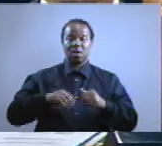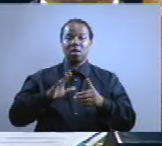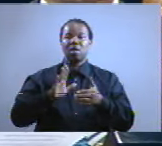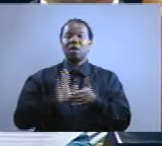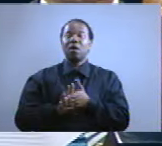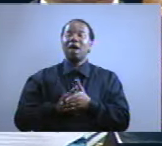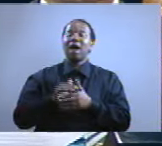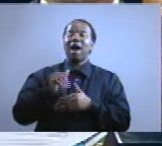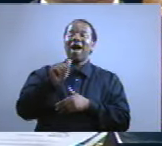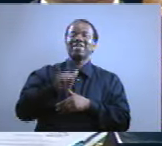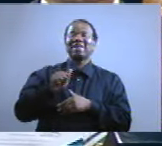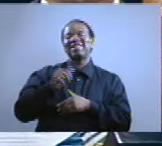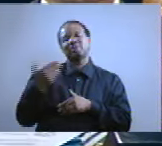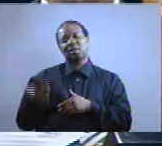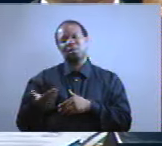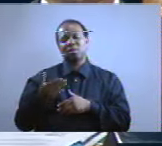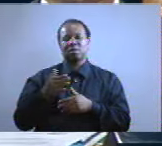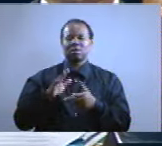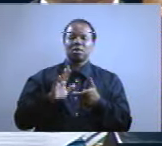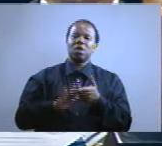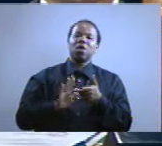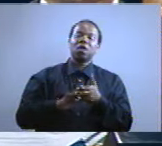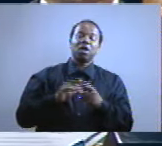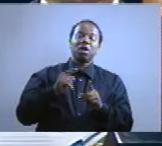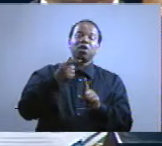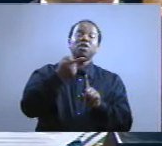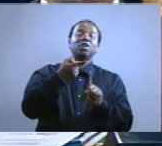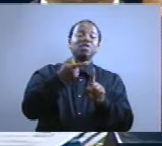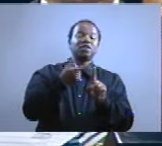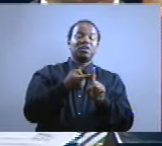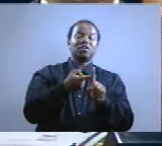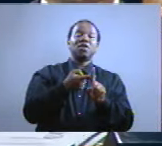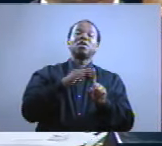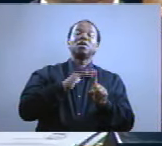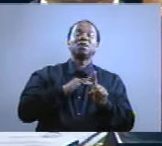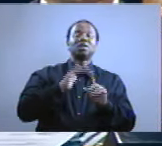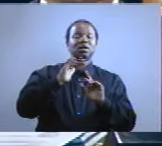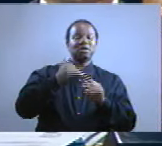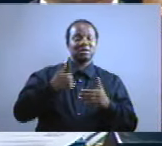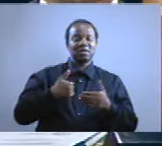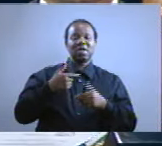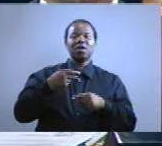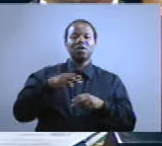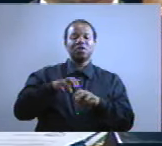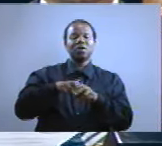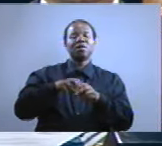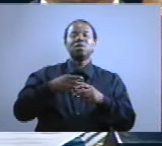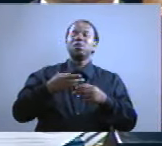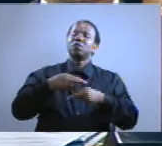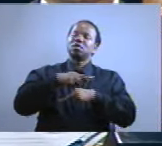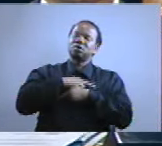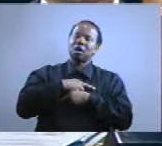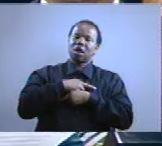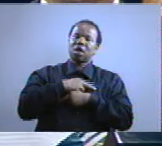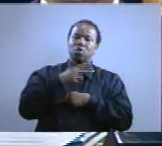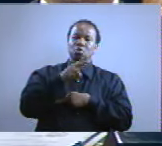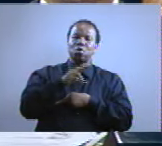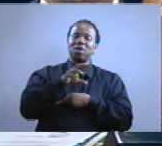Atkinson. Further recalls that Detroit, who retired after the 2012 London Olympics and